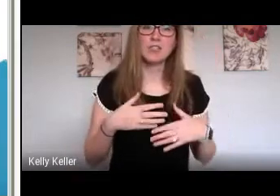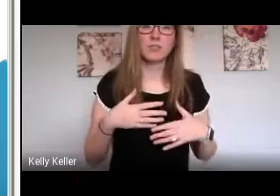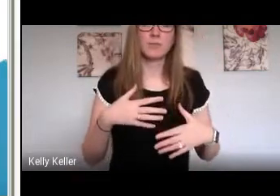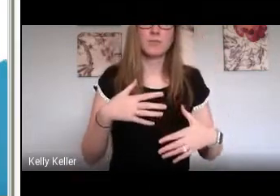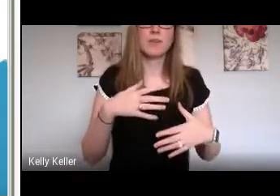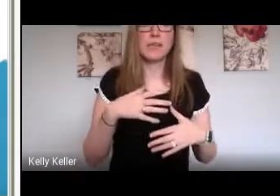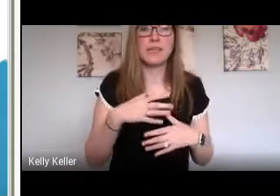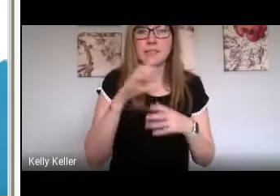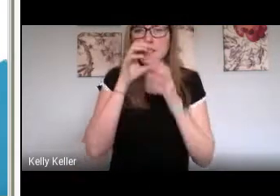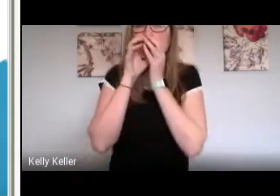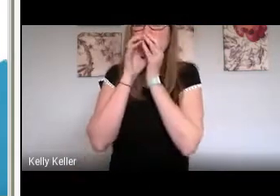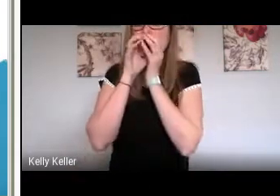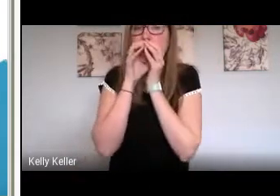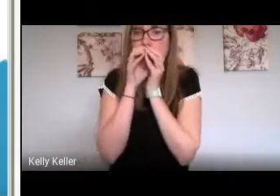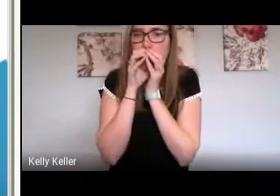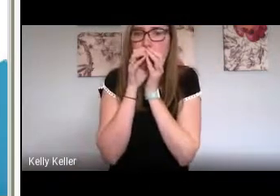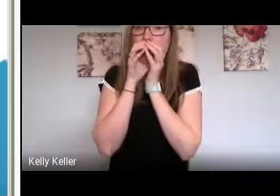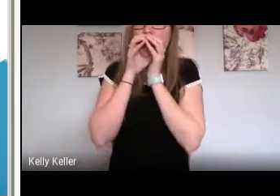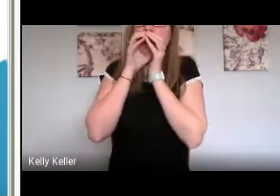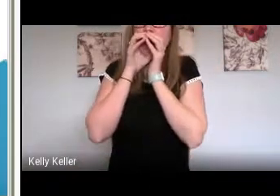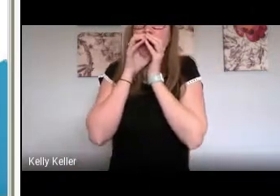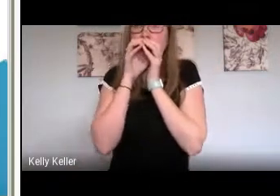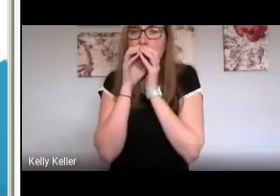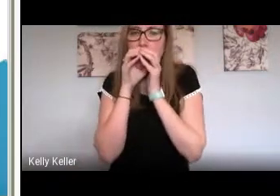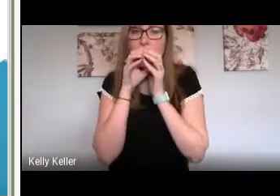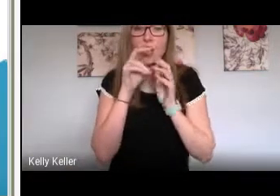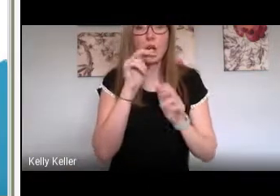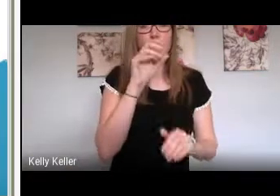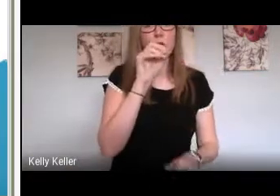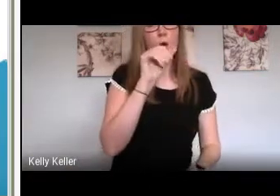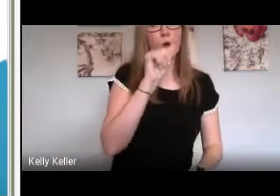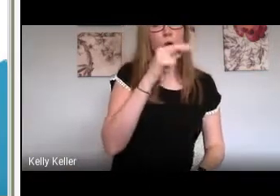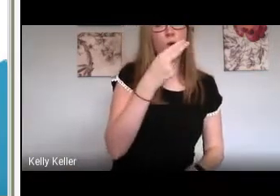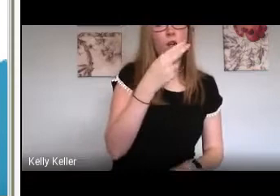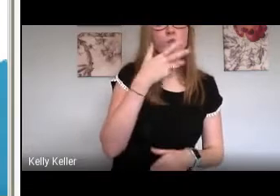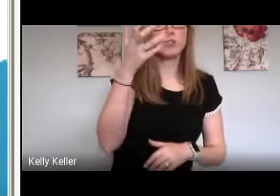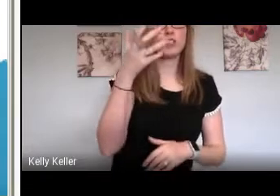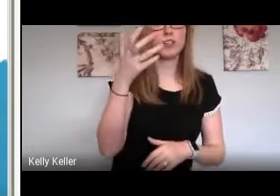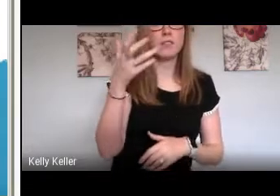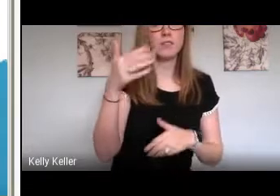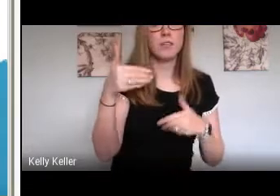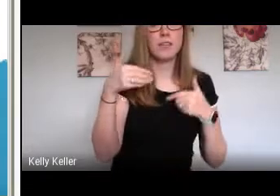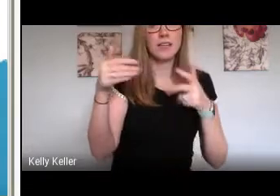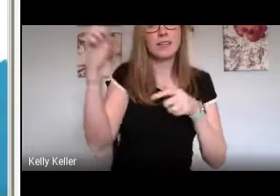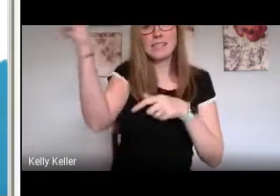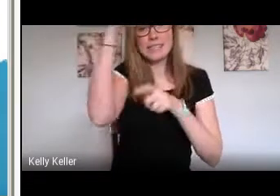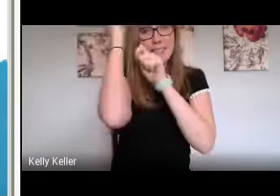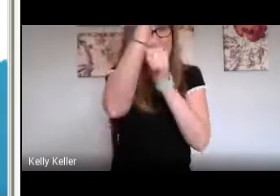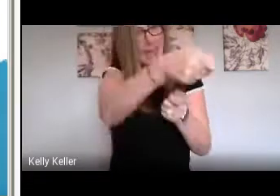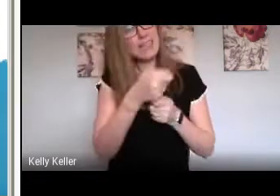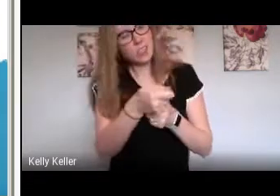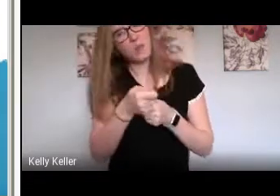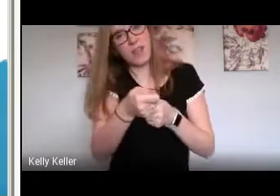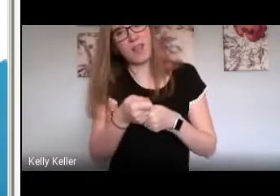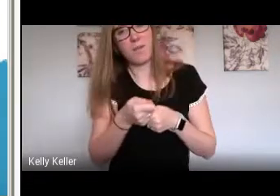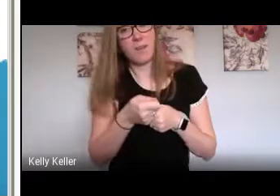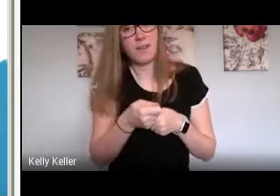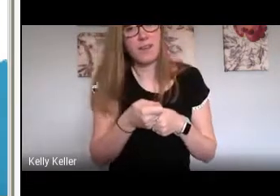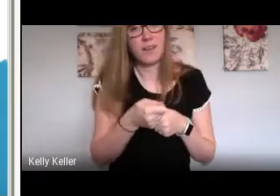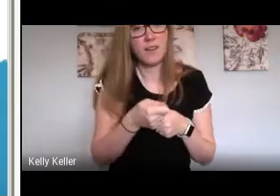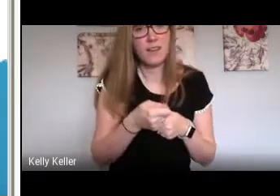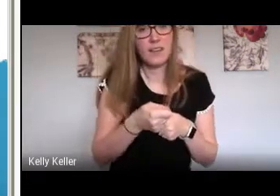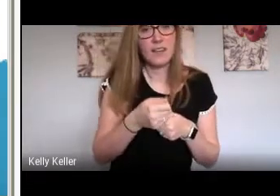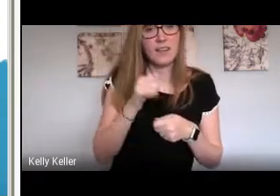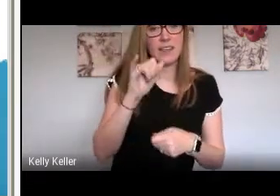teacher breathes into a paper bag Noah shouts let's lasso him